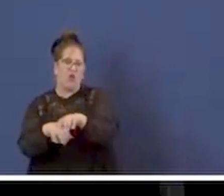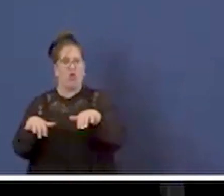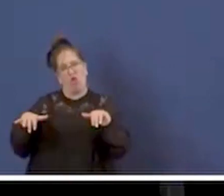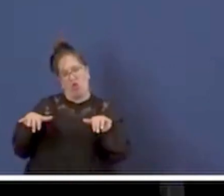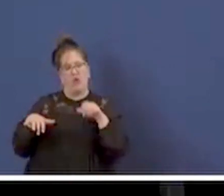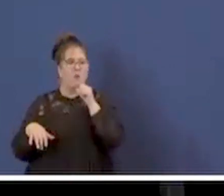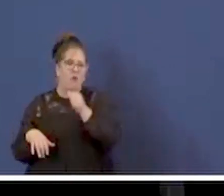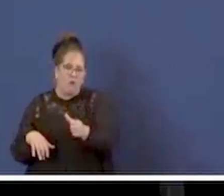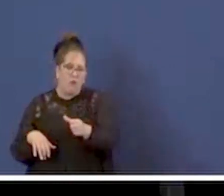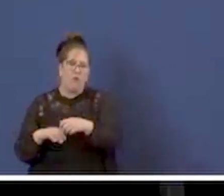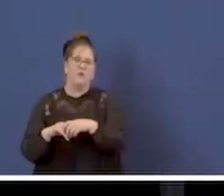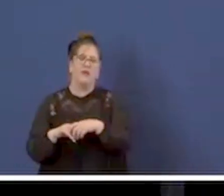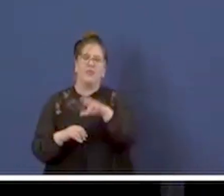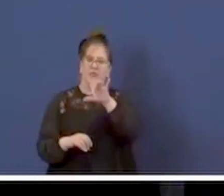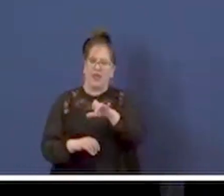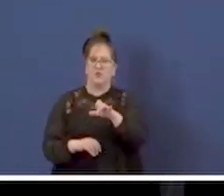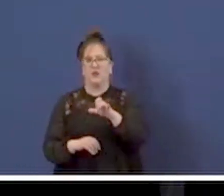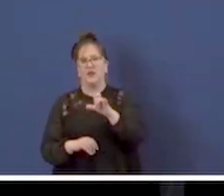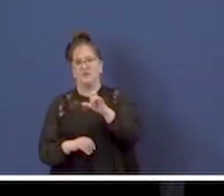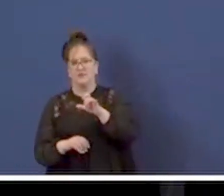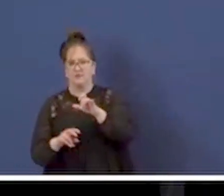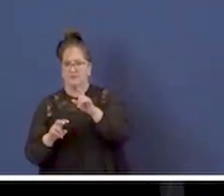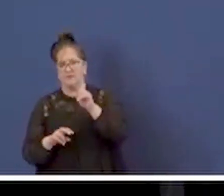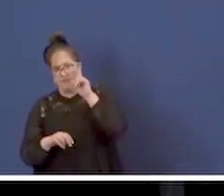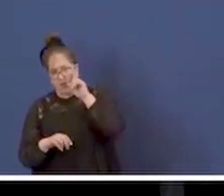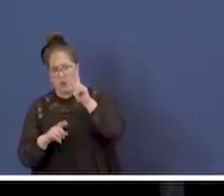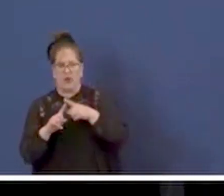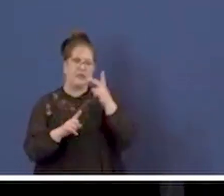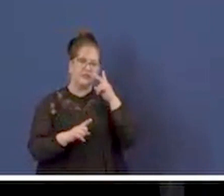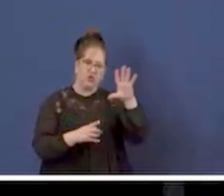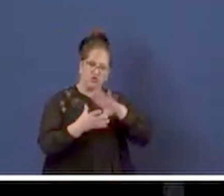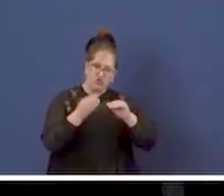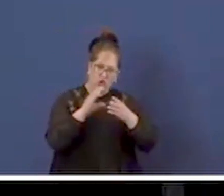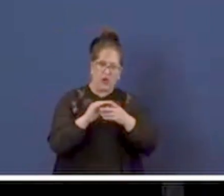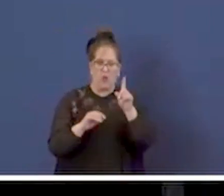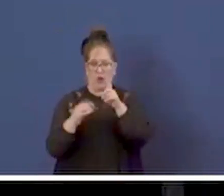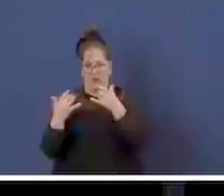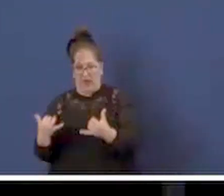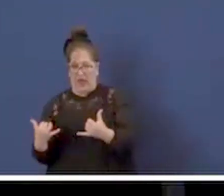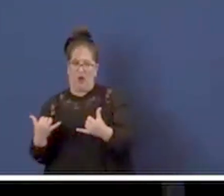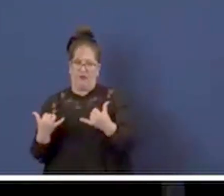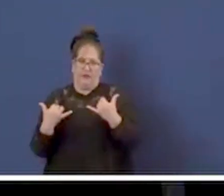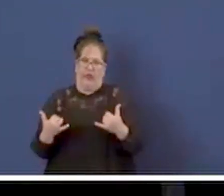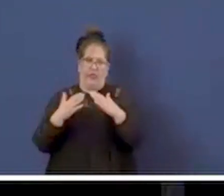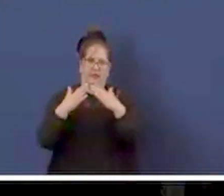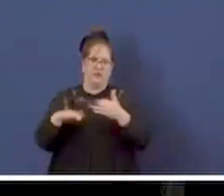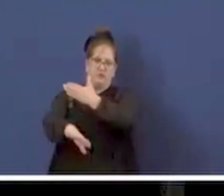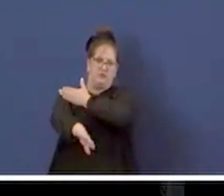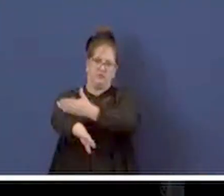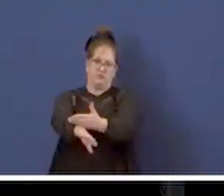That's what I see when I hear her and I see where we've ended up now, that we are actually worse off.